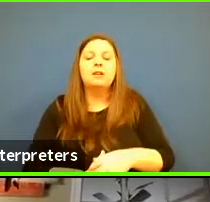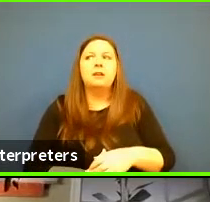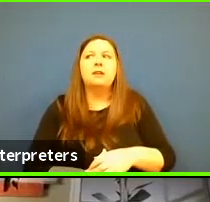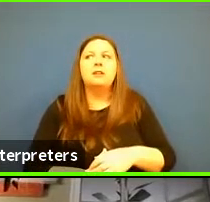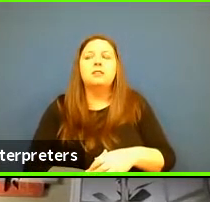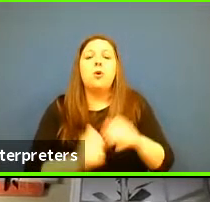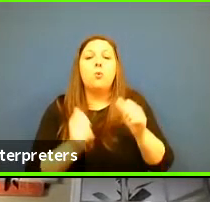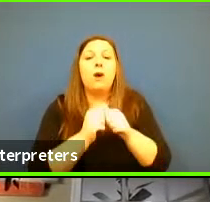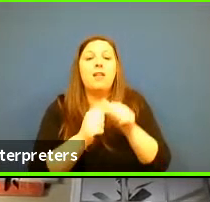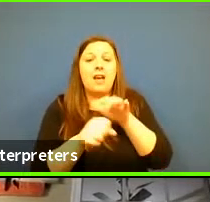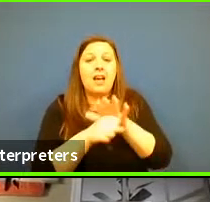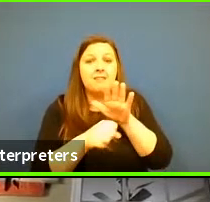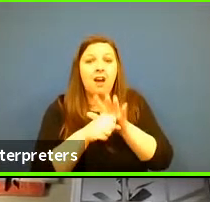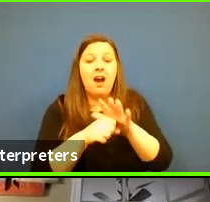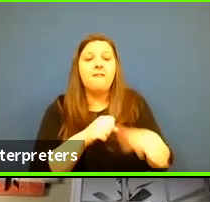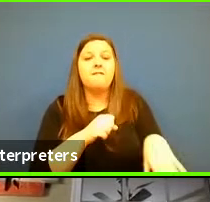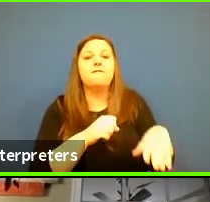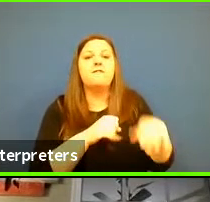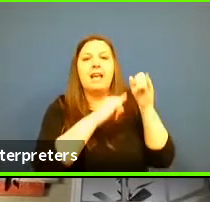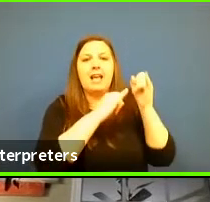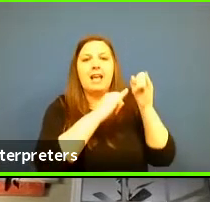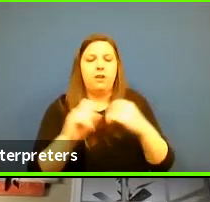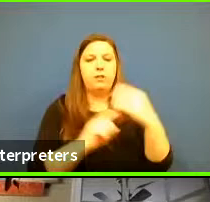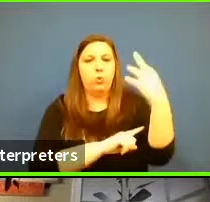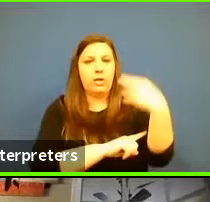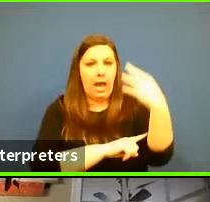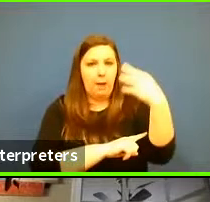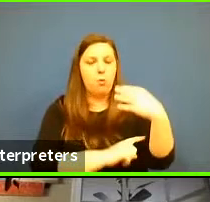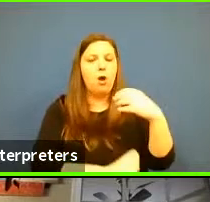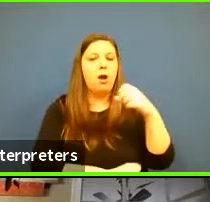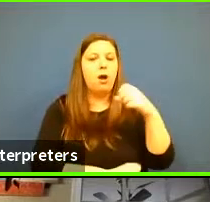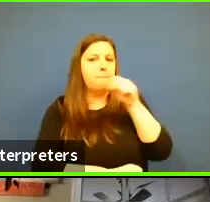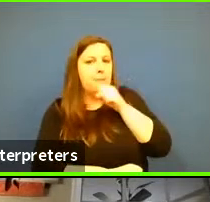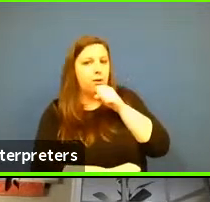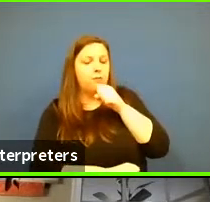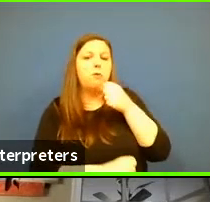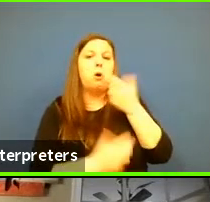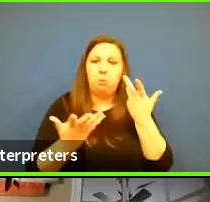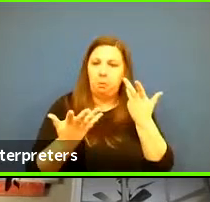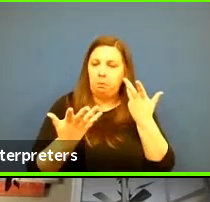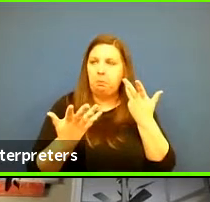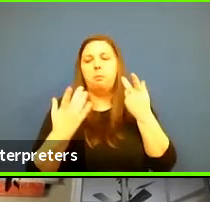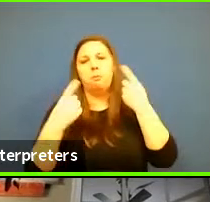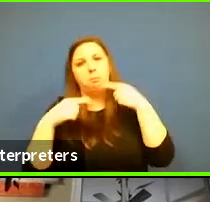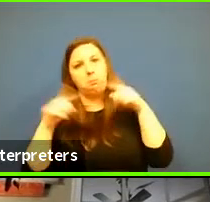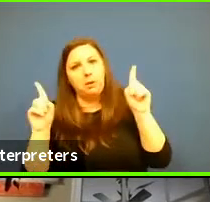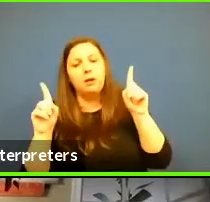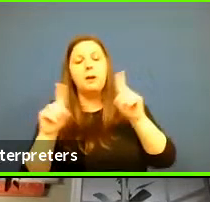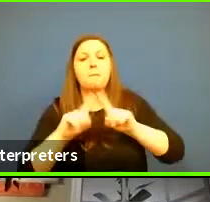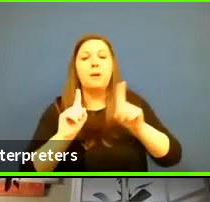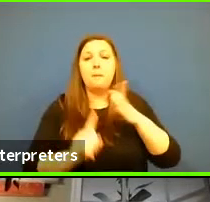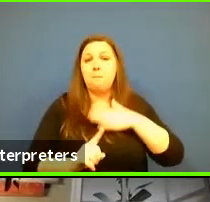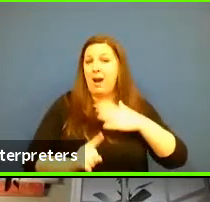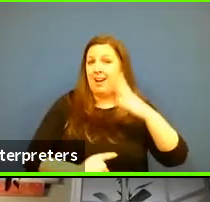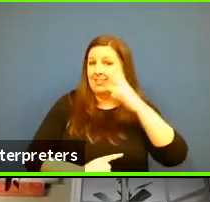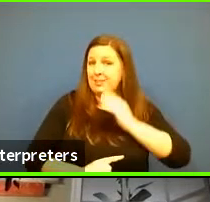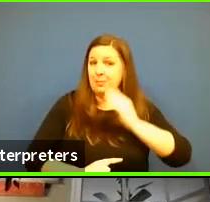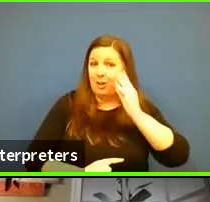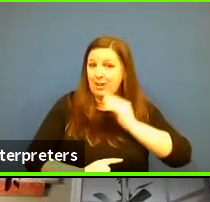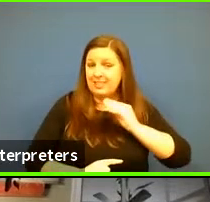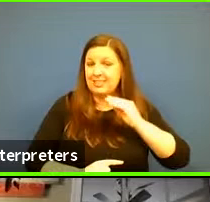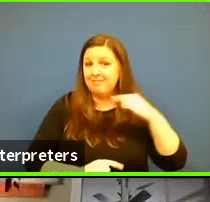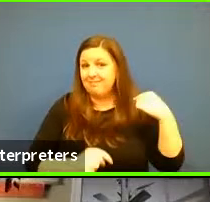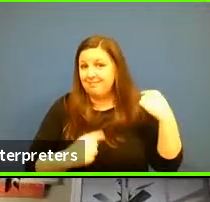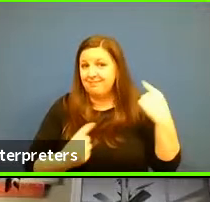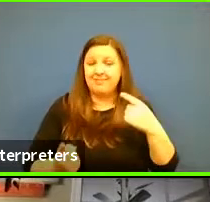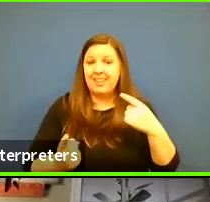enough individual cameras and microphones, perhaps that could be overcome. But in my experience, it has been,